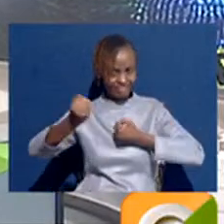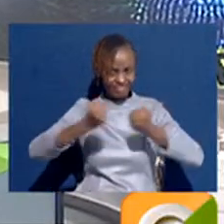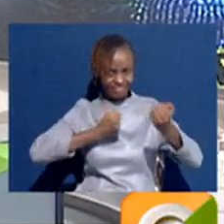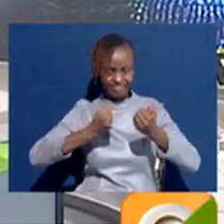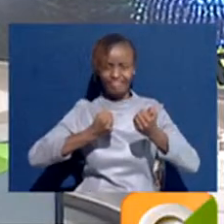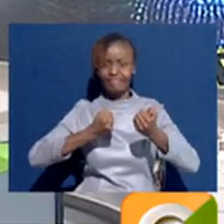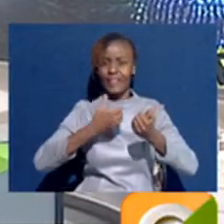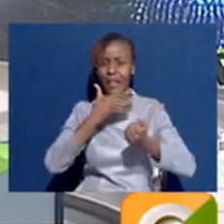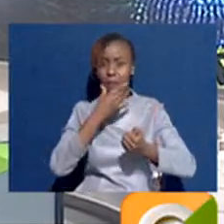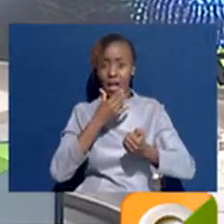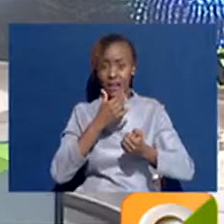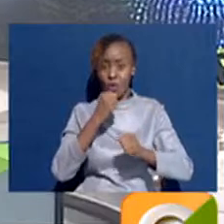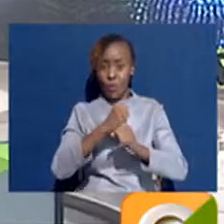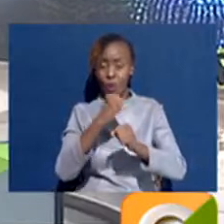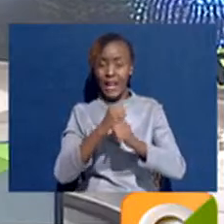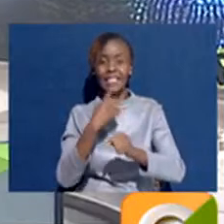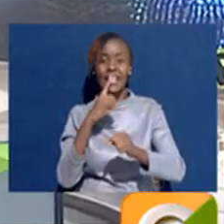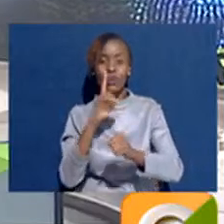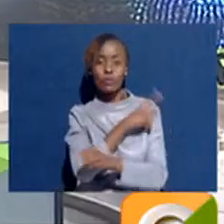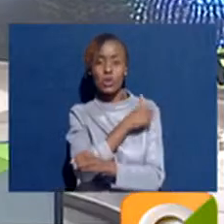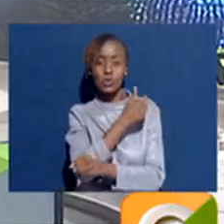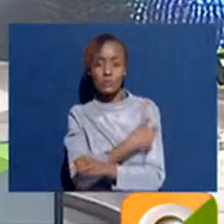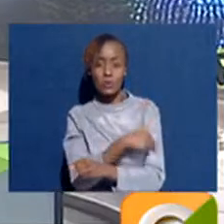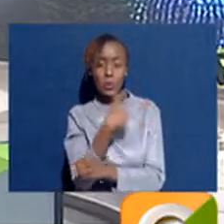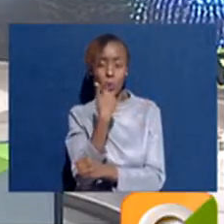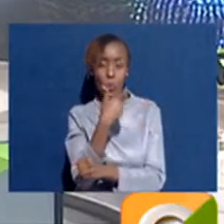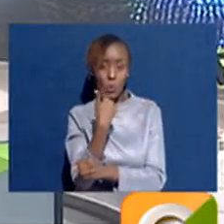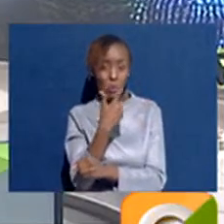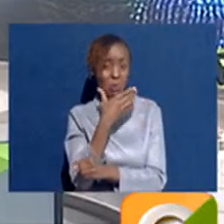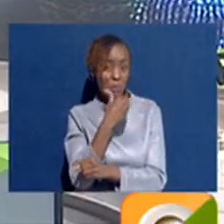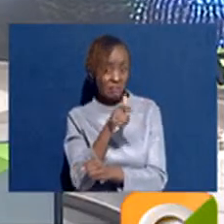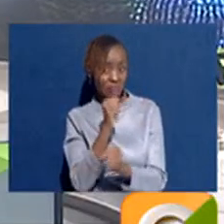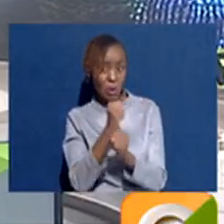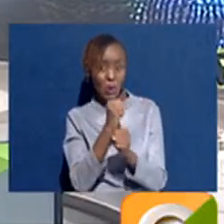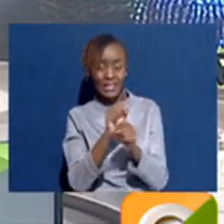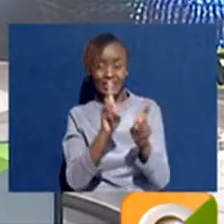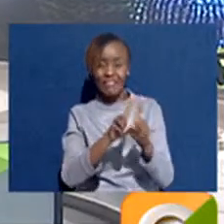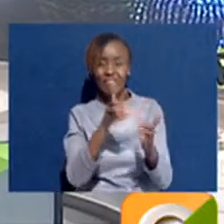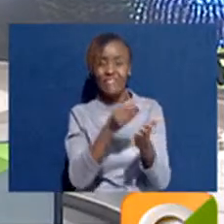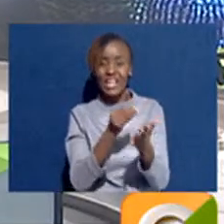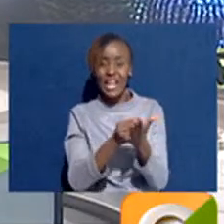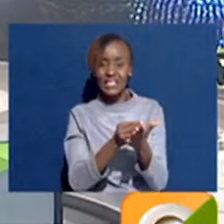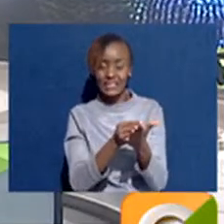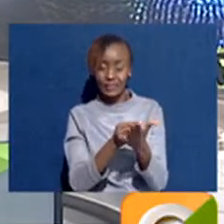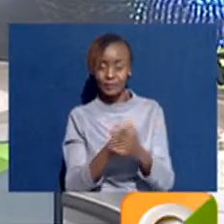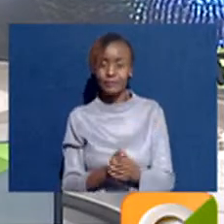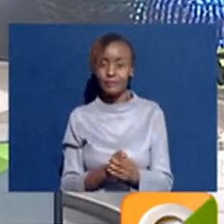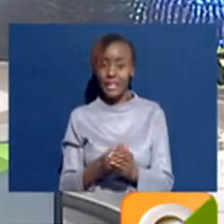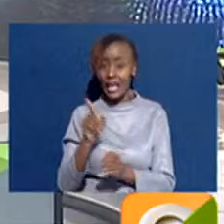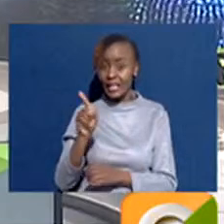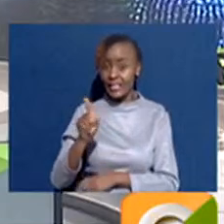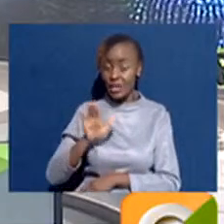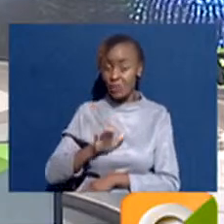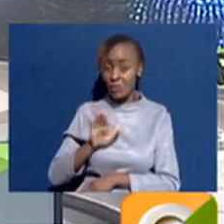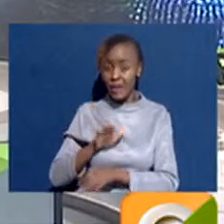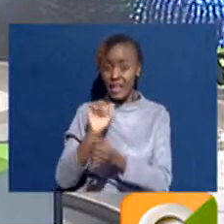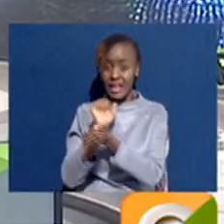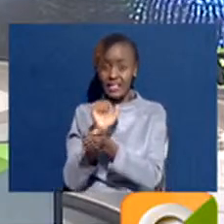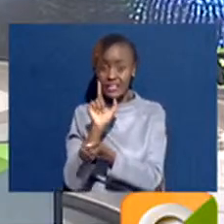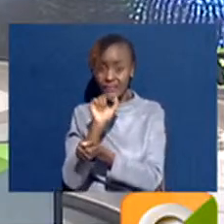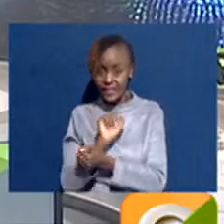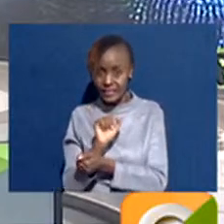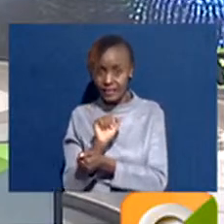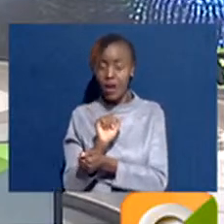director, Eric Maigo. Cynthia Lusega Andalo was arrested and arraigned under a miscellaneous application